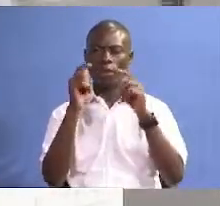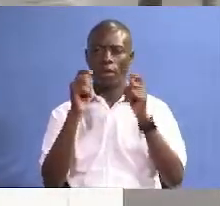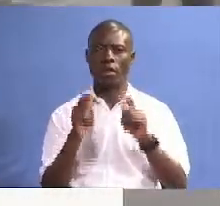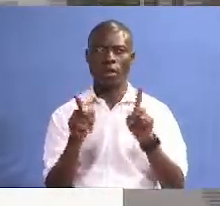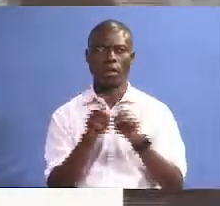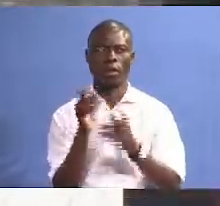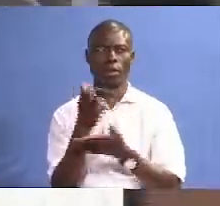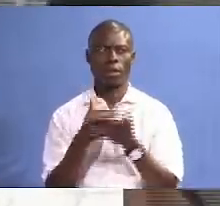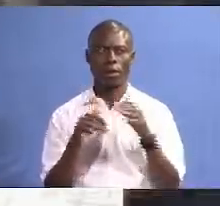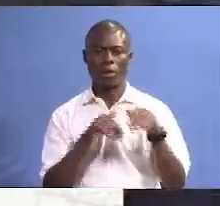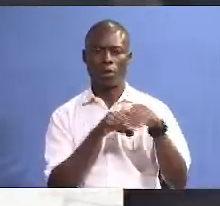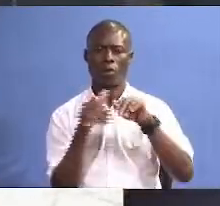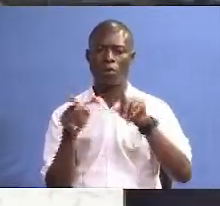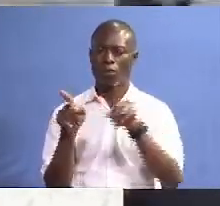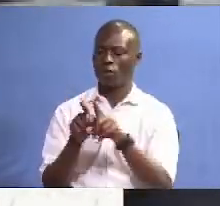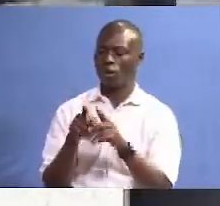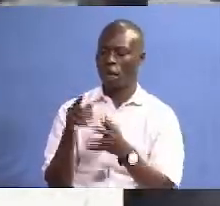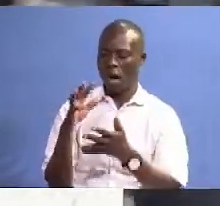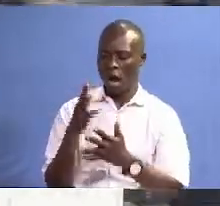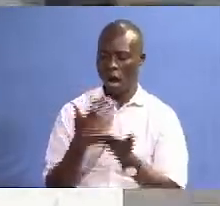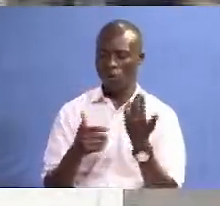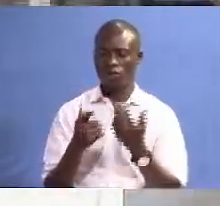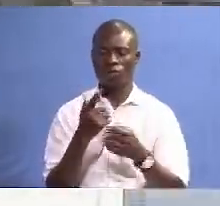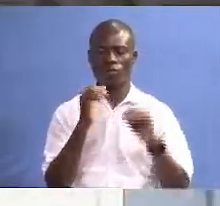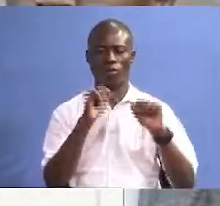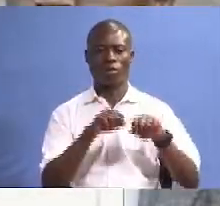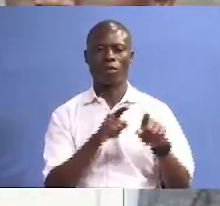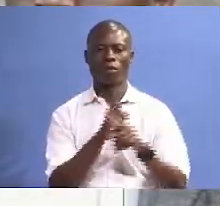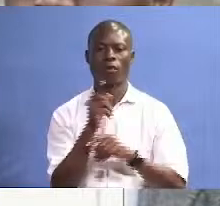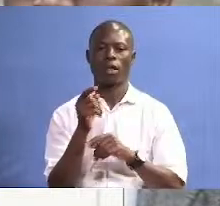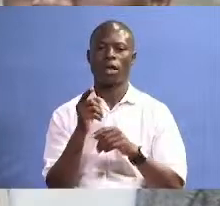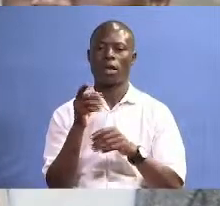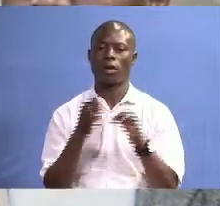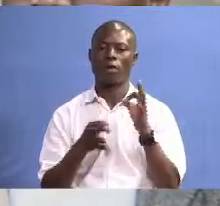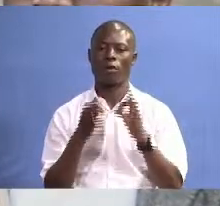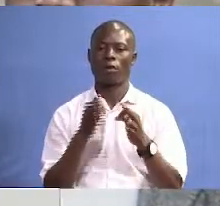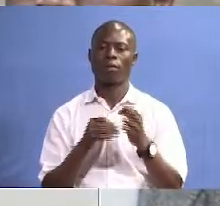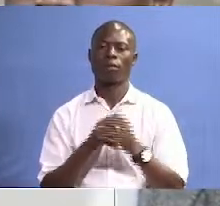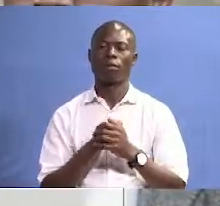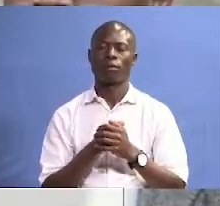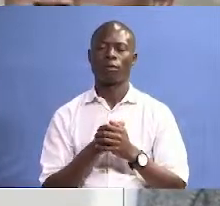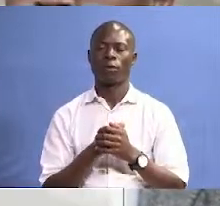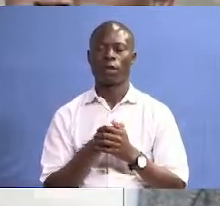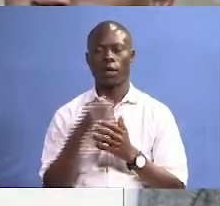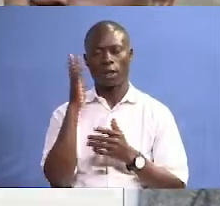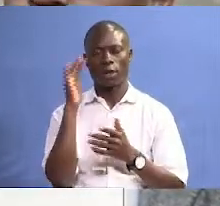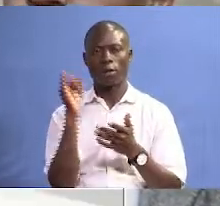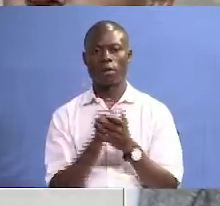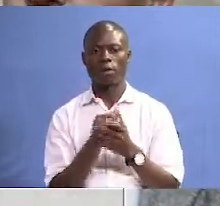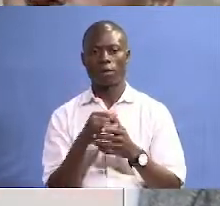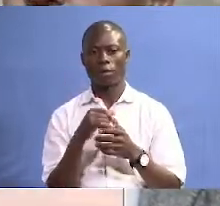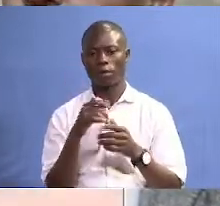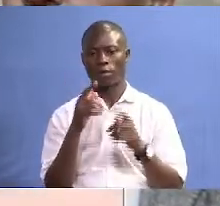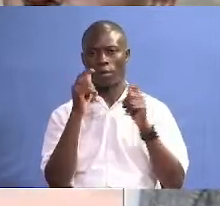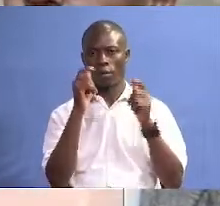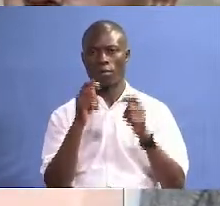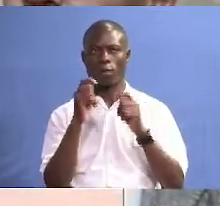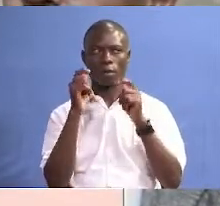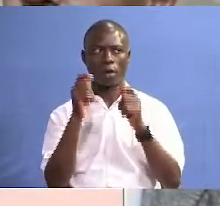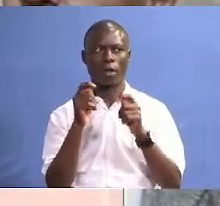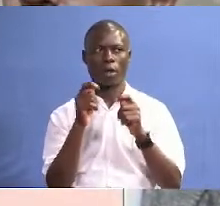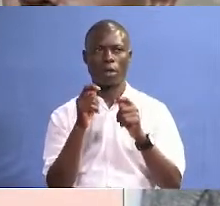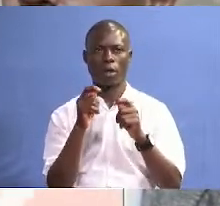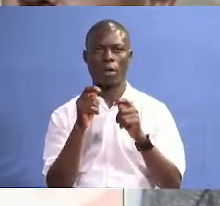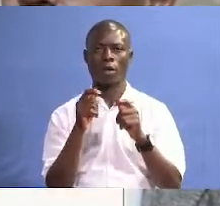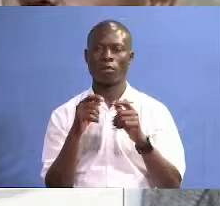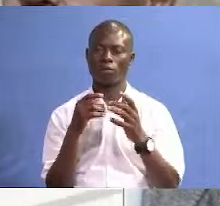unlawful acts, emphasizing the need for accountability and justice. Tunajua kwamba maandamano